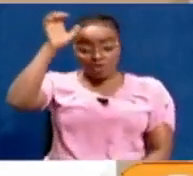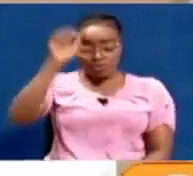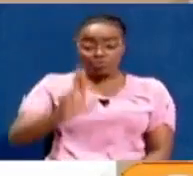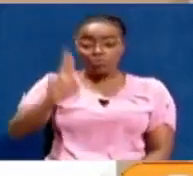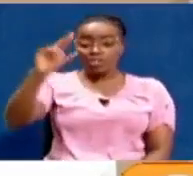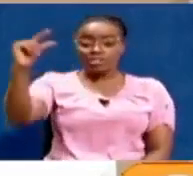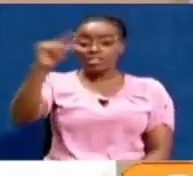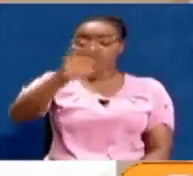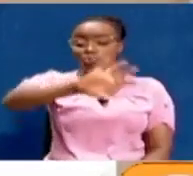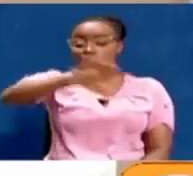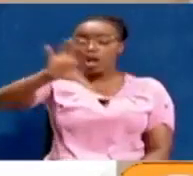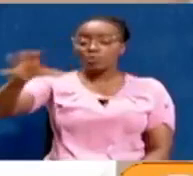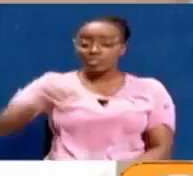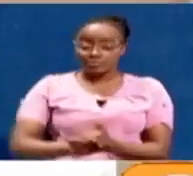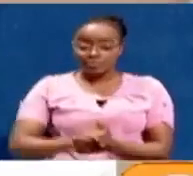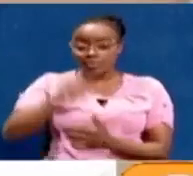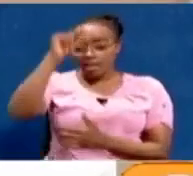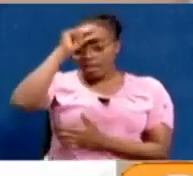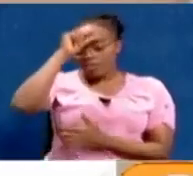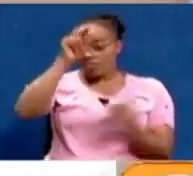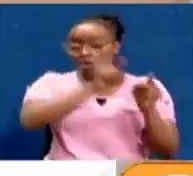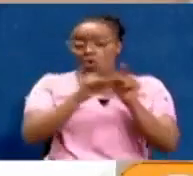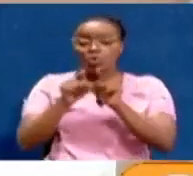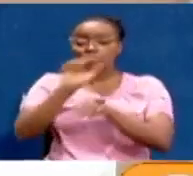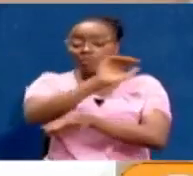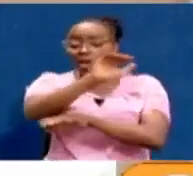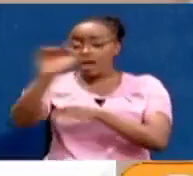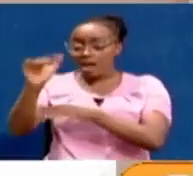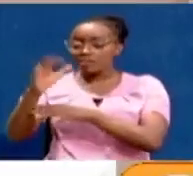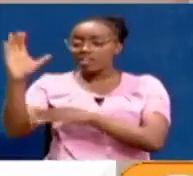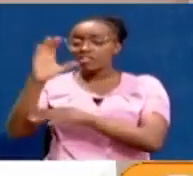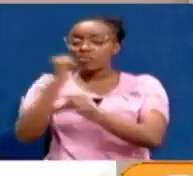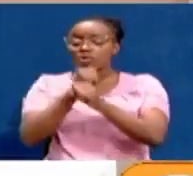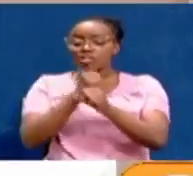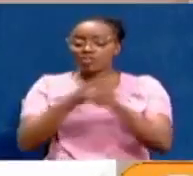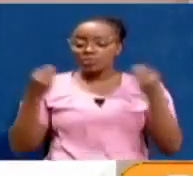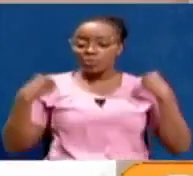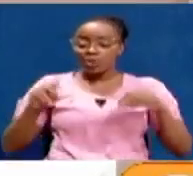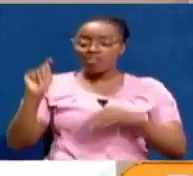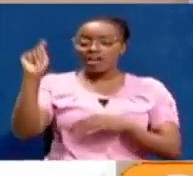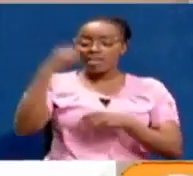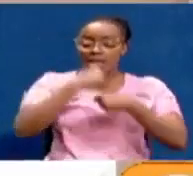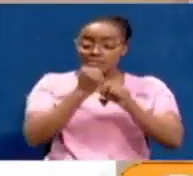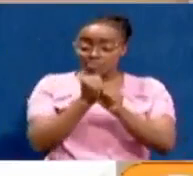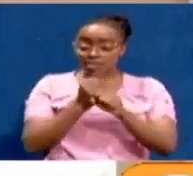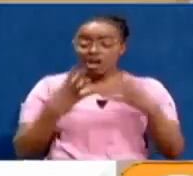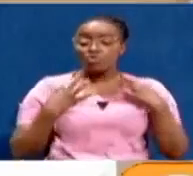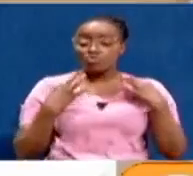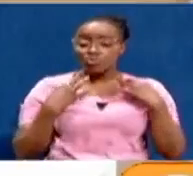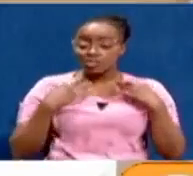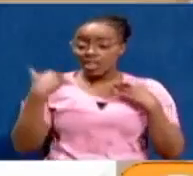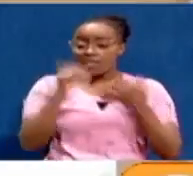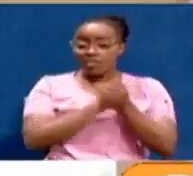uasin, Gishu County. The government has also asked civil servants to dress in Kenyan-made clothing